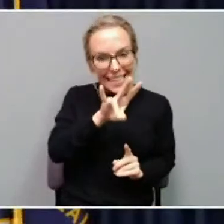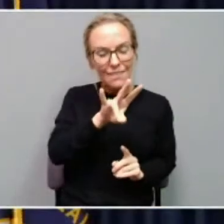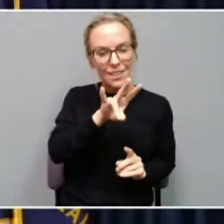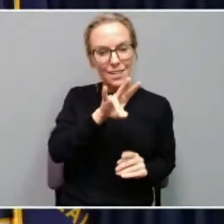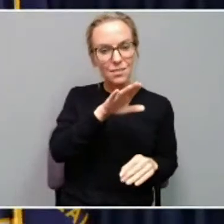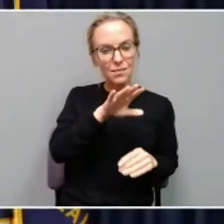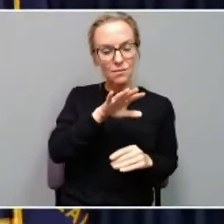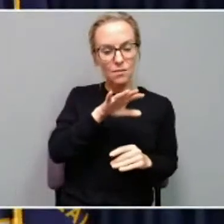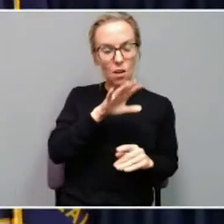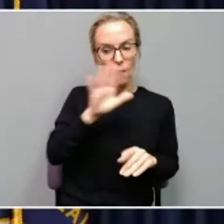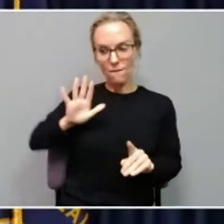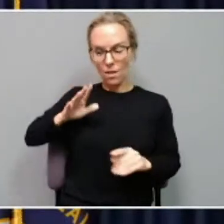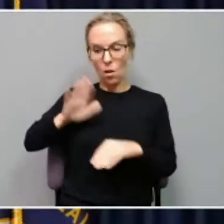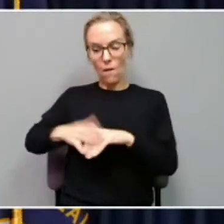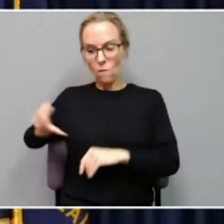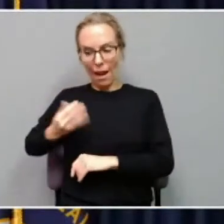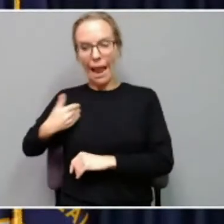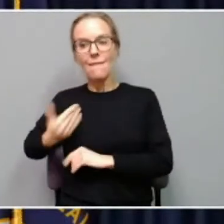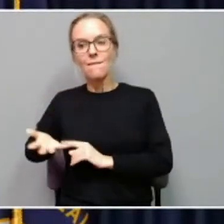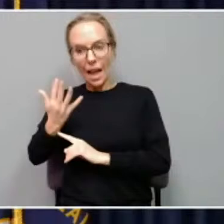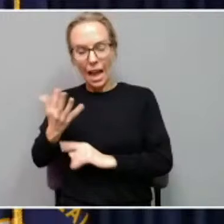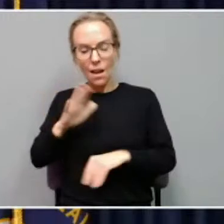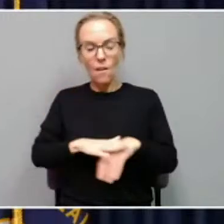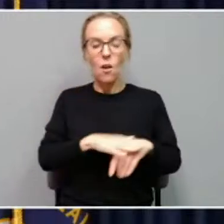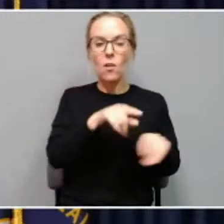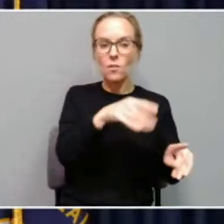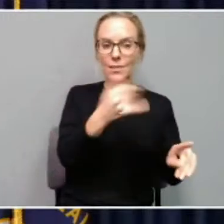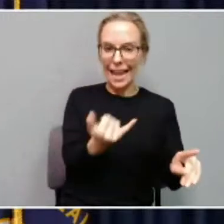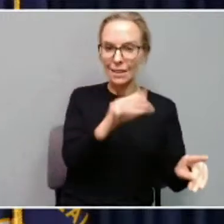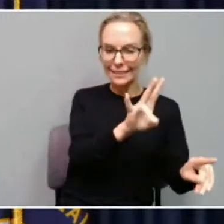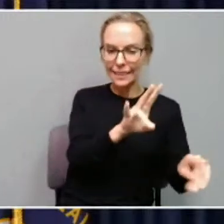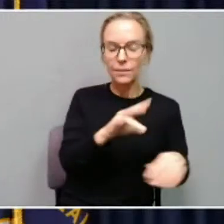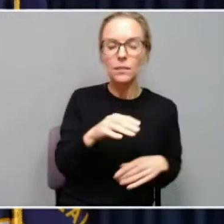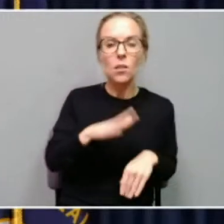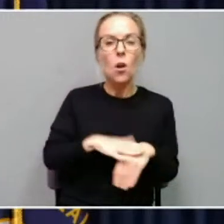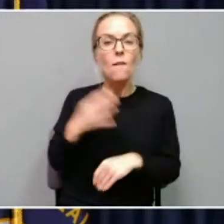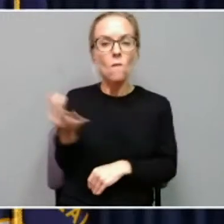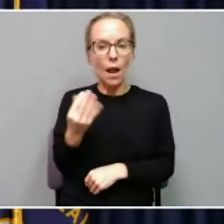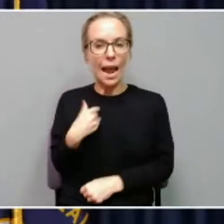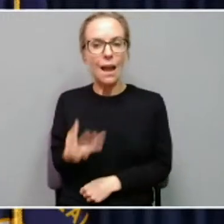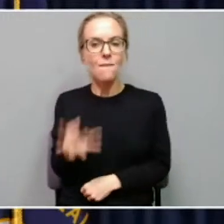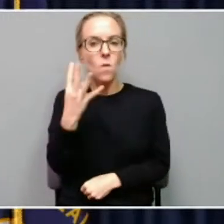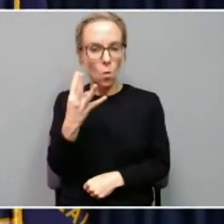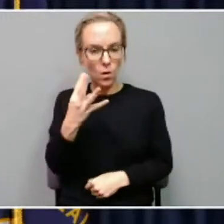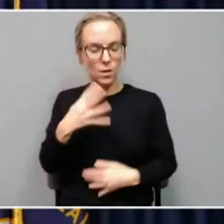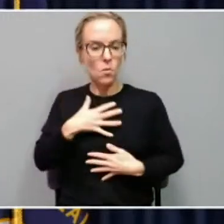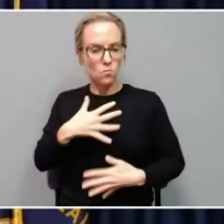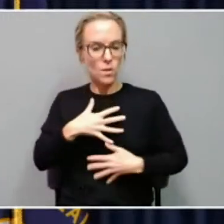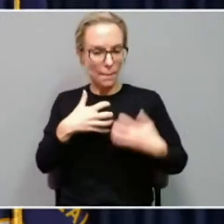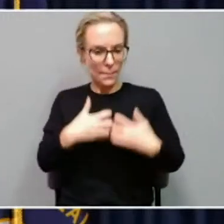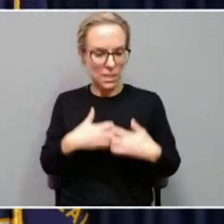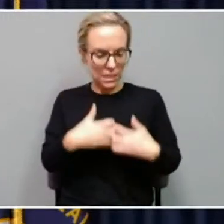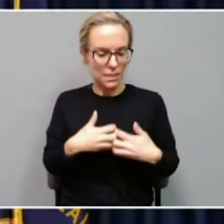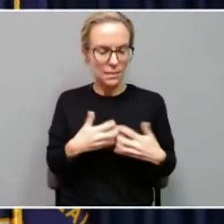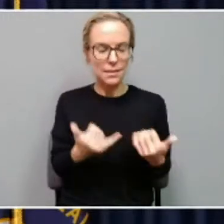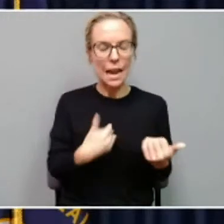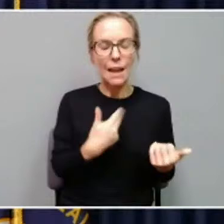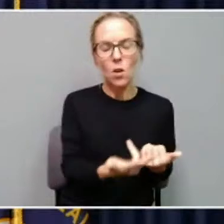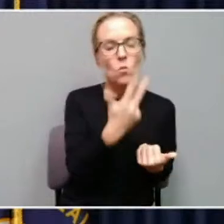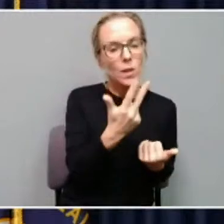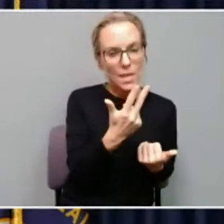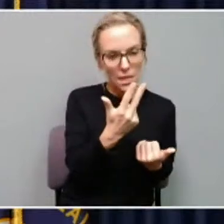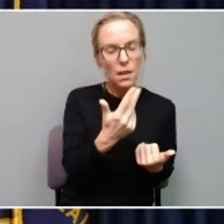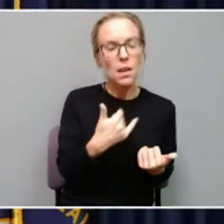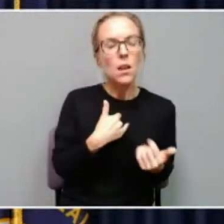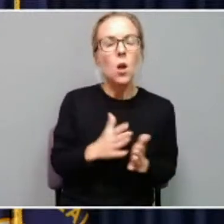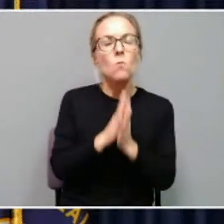Friday. On Friday, we had 4 kids on ventilators because of COVID. Now we have 3. I pray that is for a